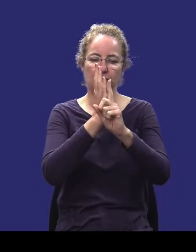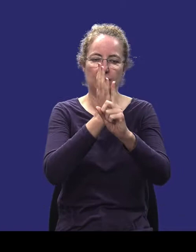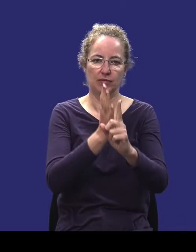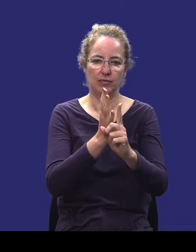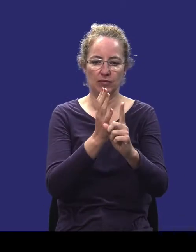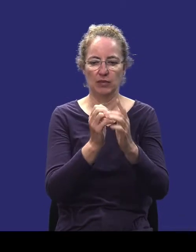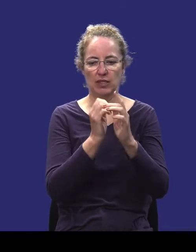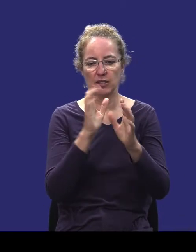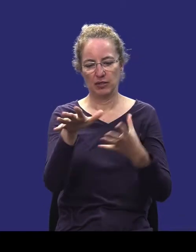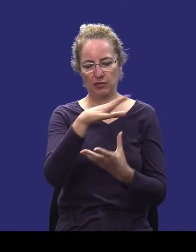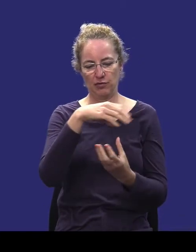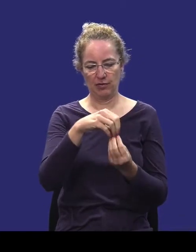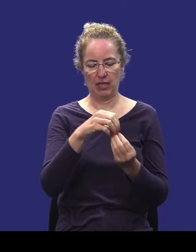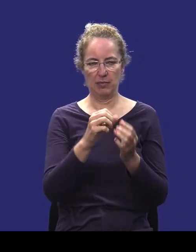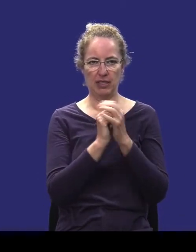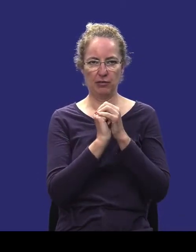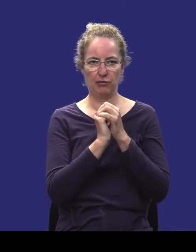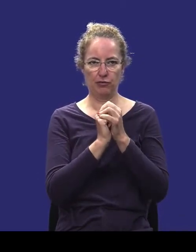temple.